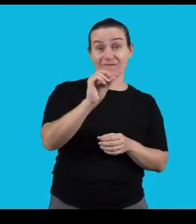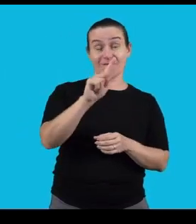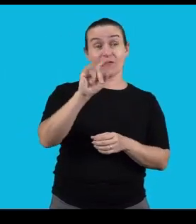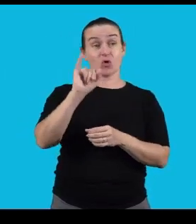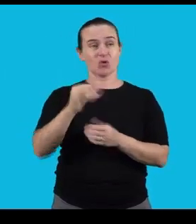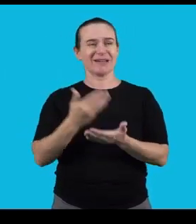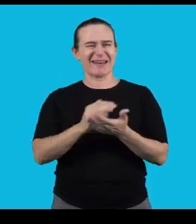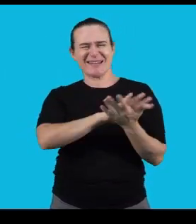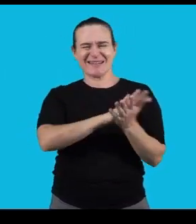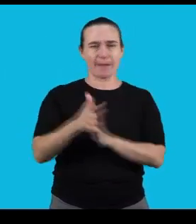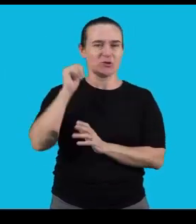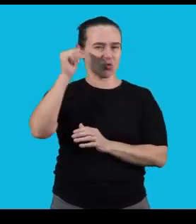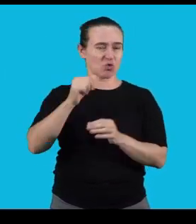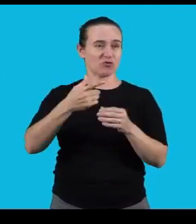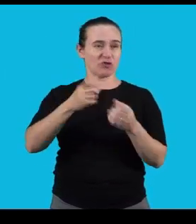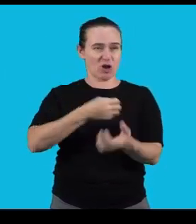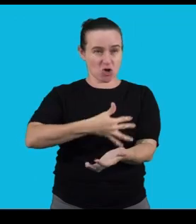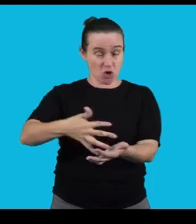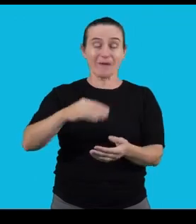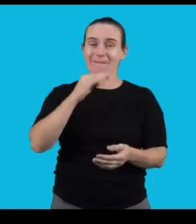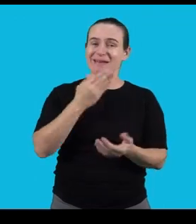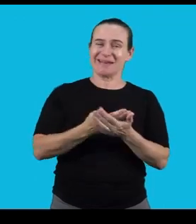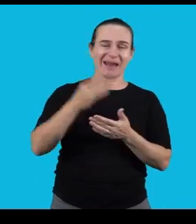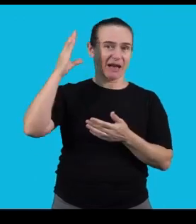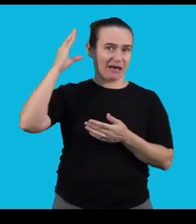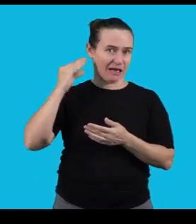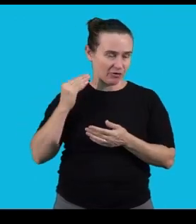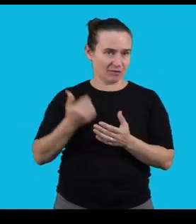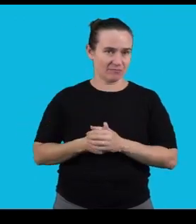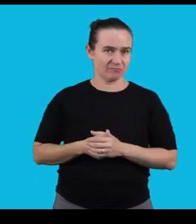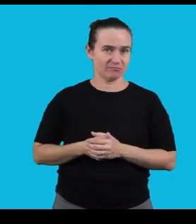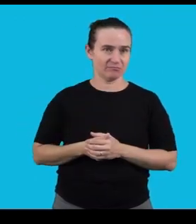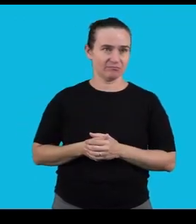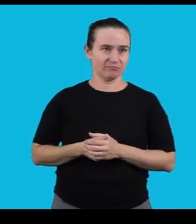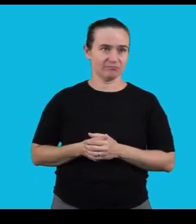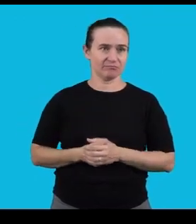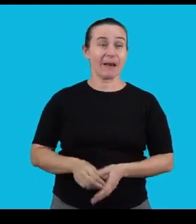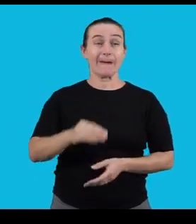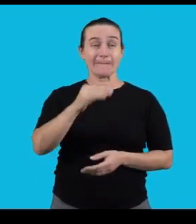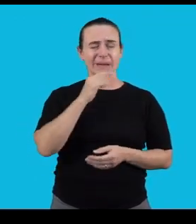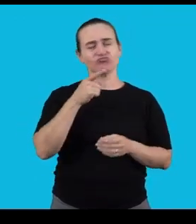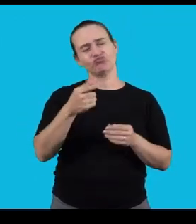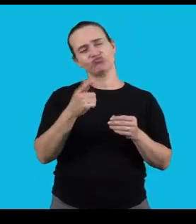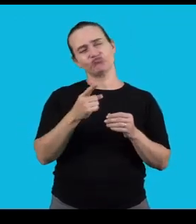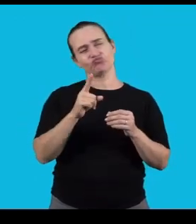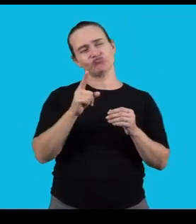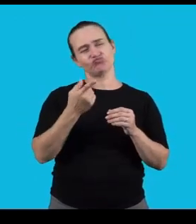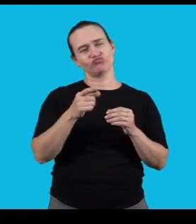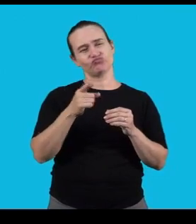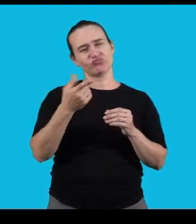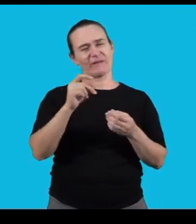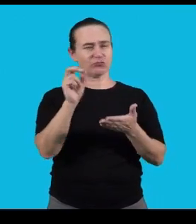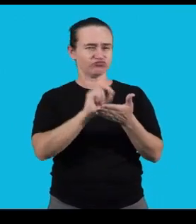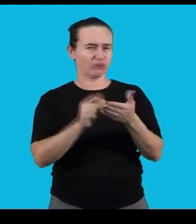the auditory nerve, resulting in hearing loss. A survey was conducted in a developing country